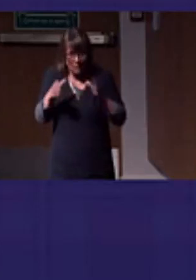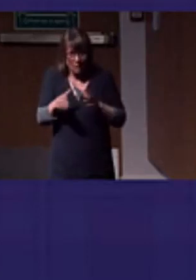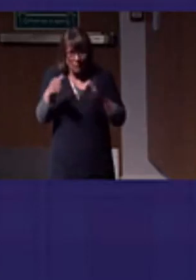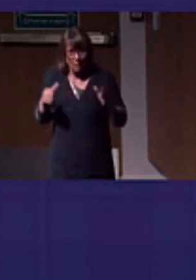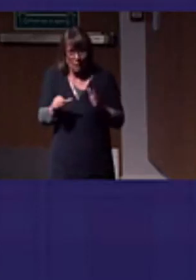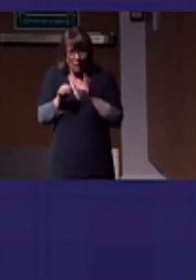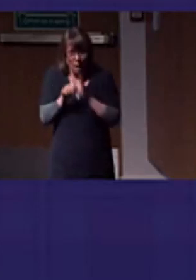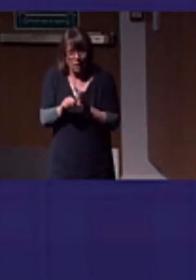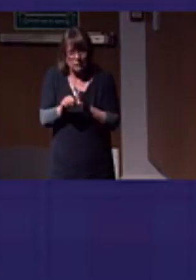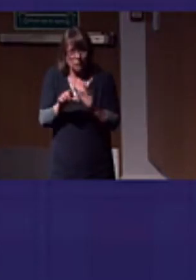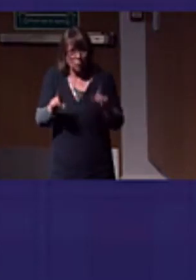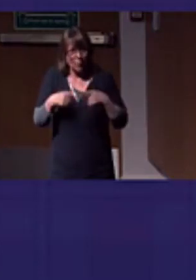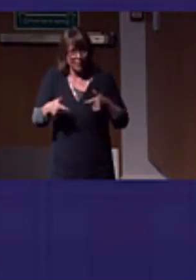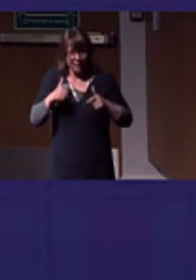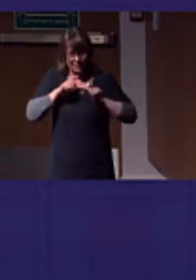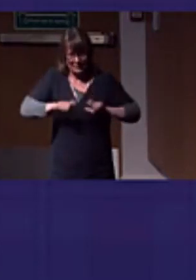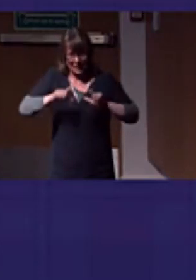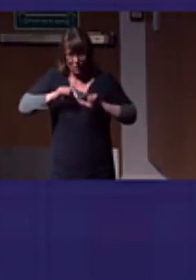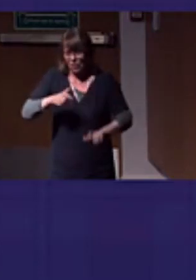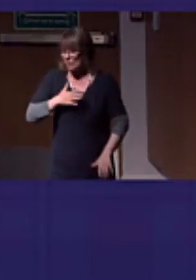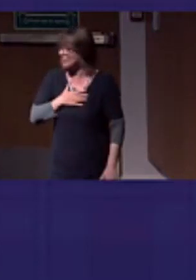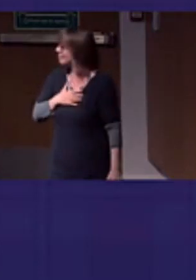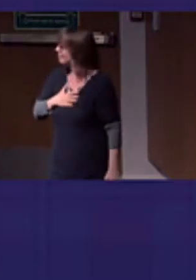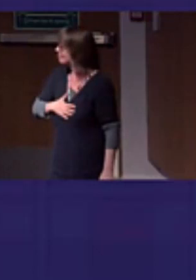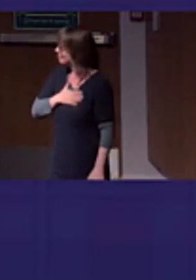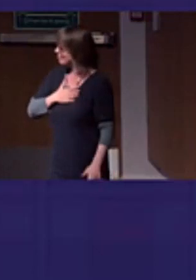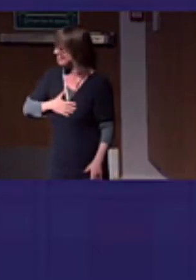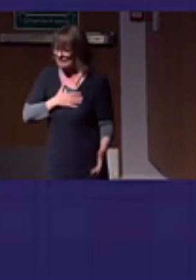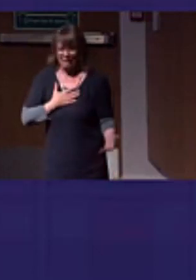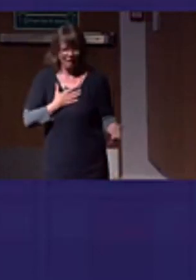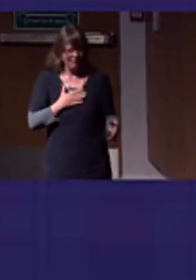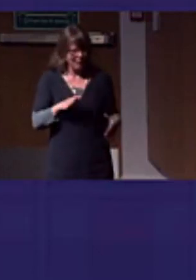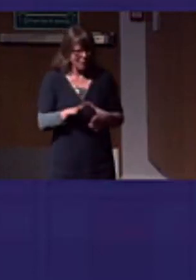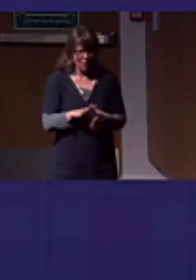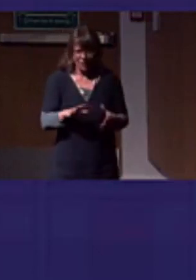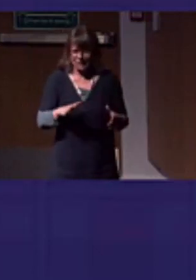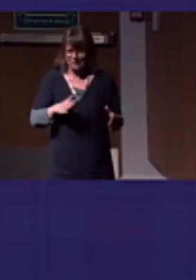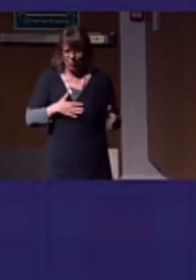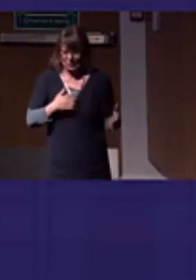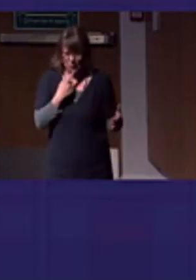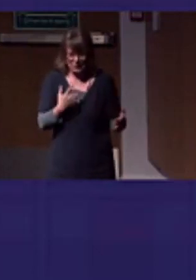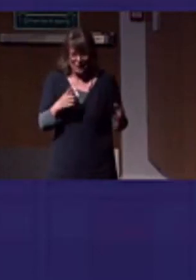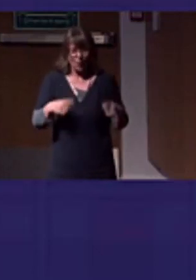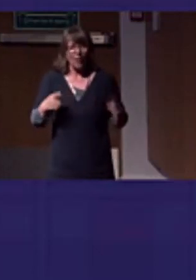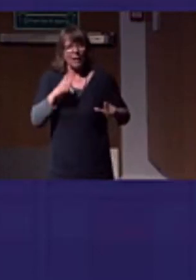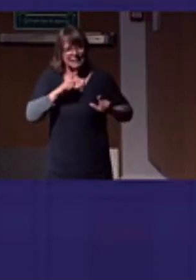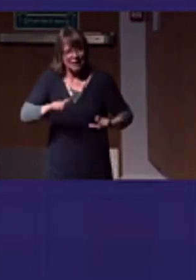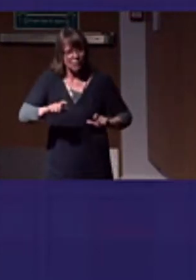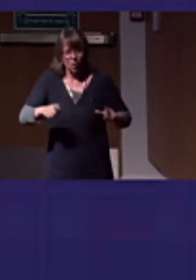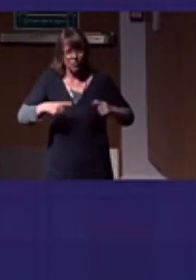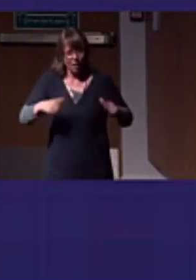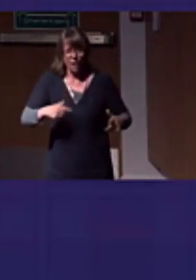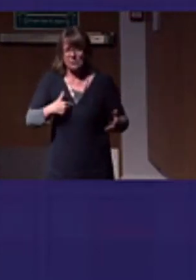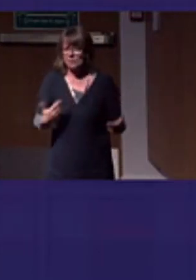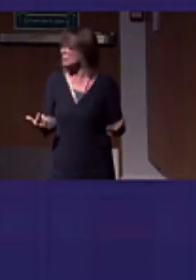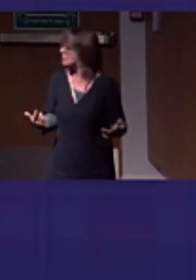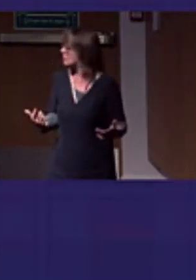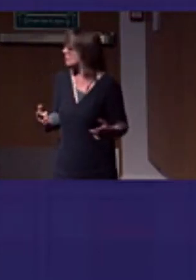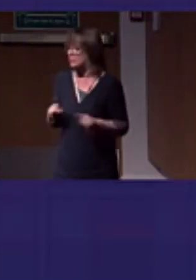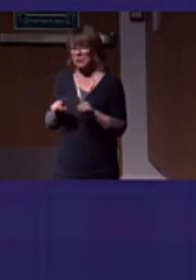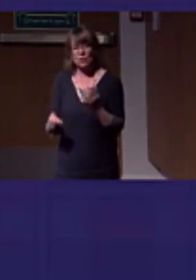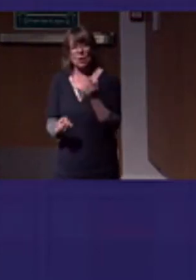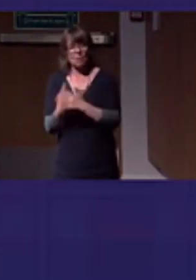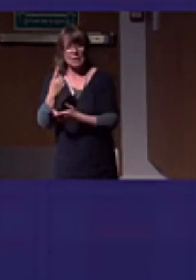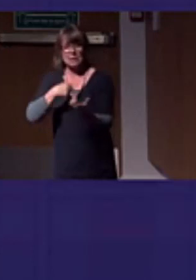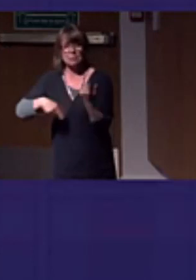so fuck, here goes me now. We can't do this all the time, so there are other events that people can